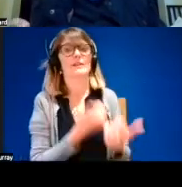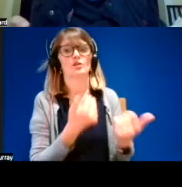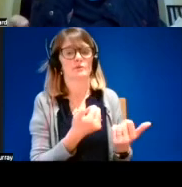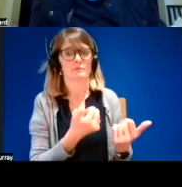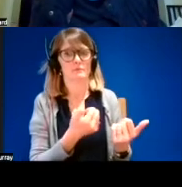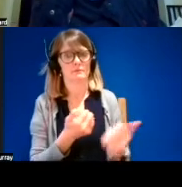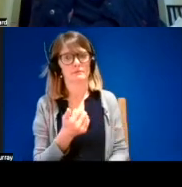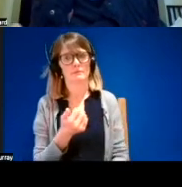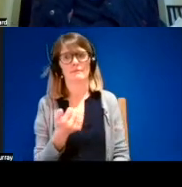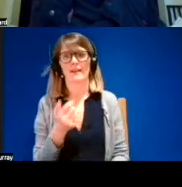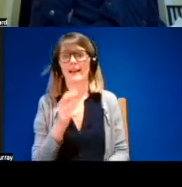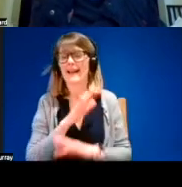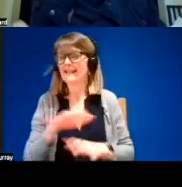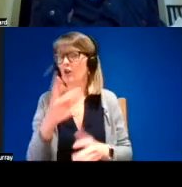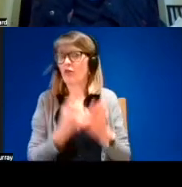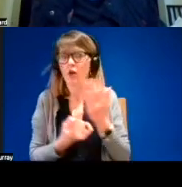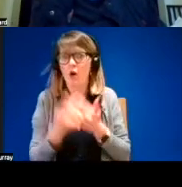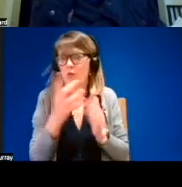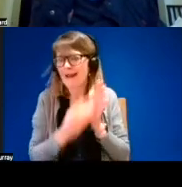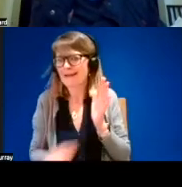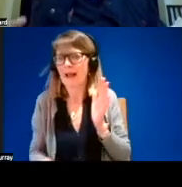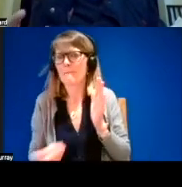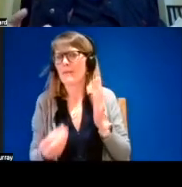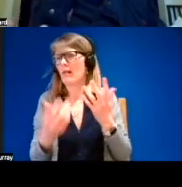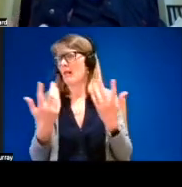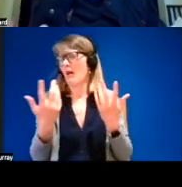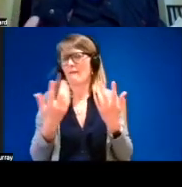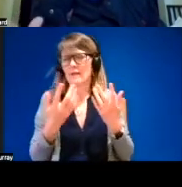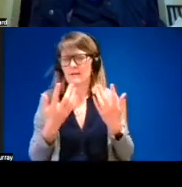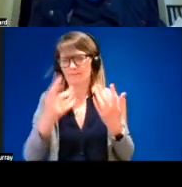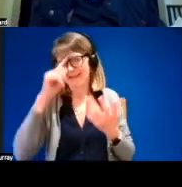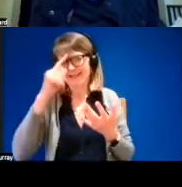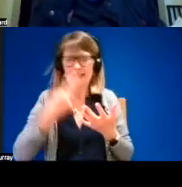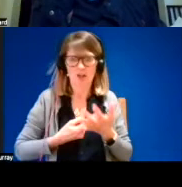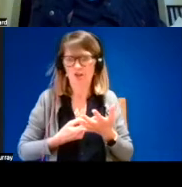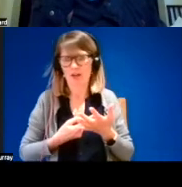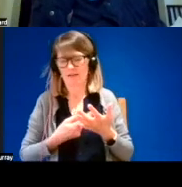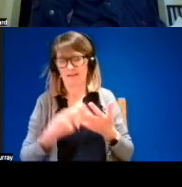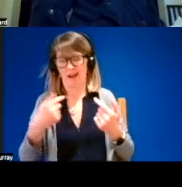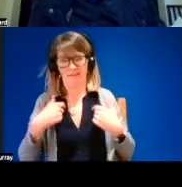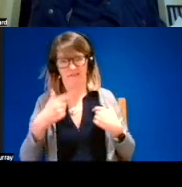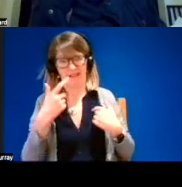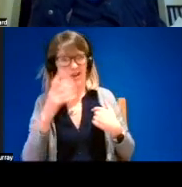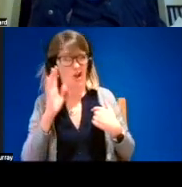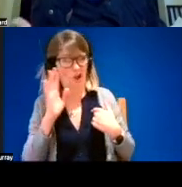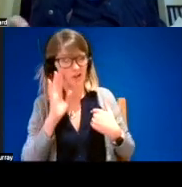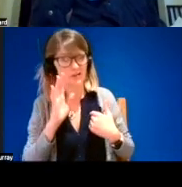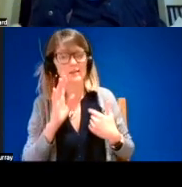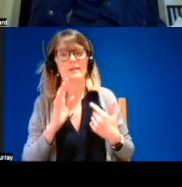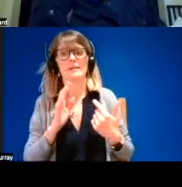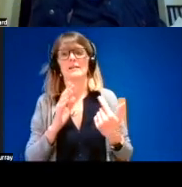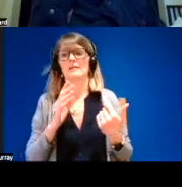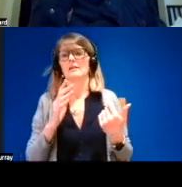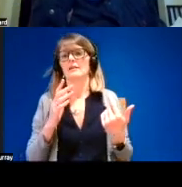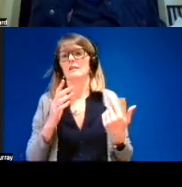that this is not the only example of this sort of blanket decision-making that I and others have come across. And I have only